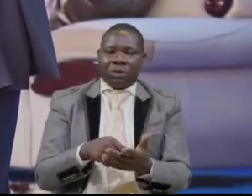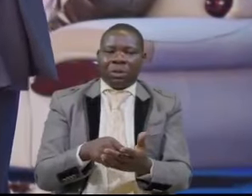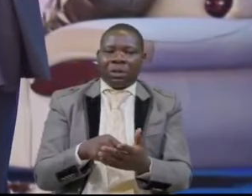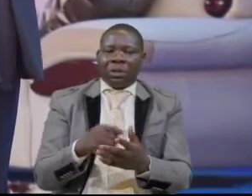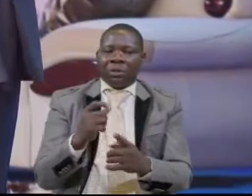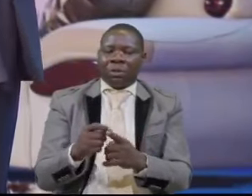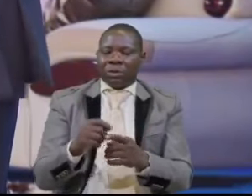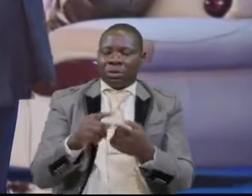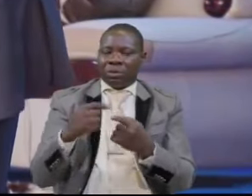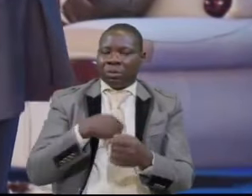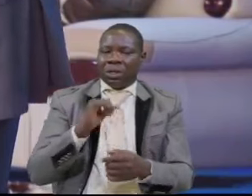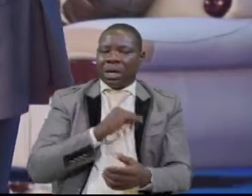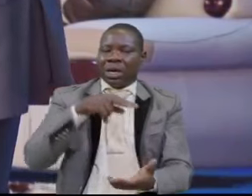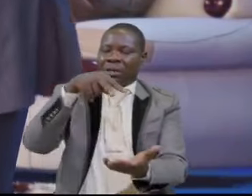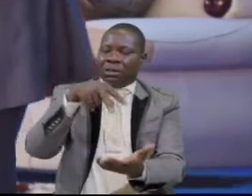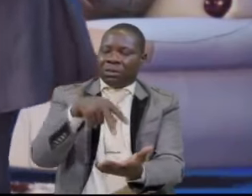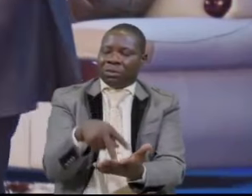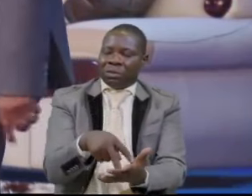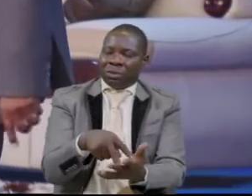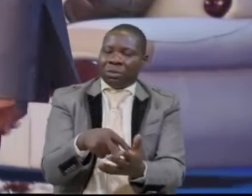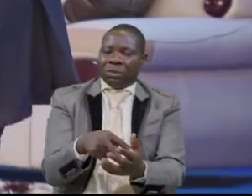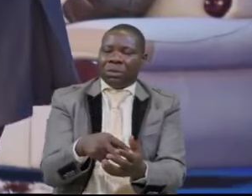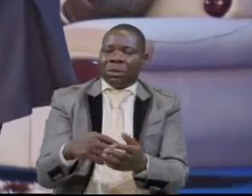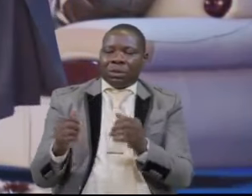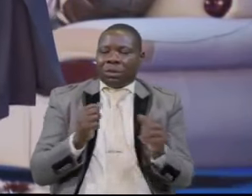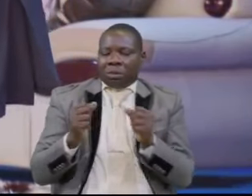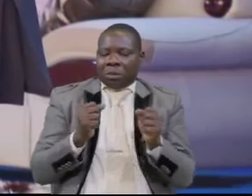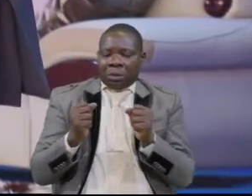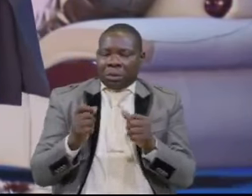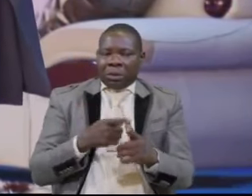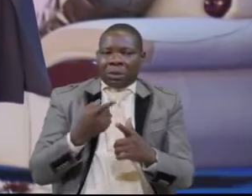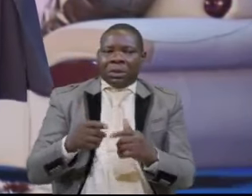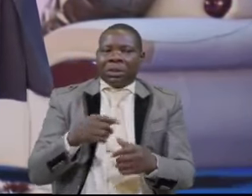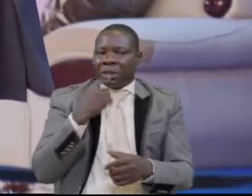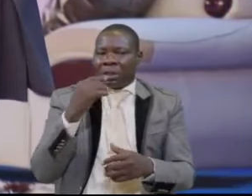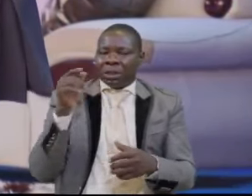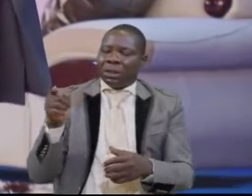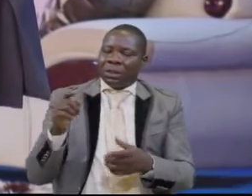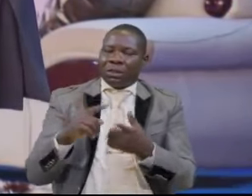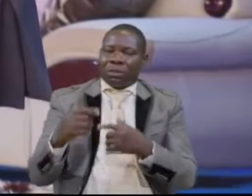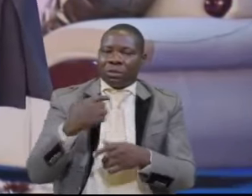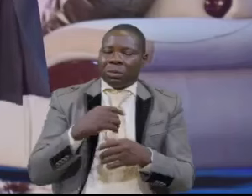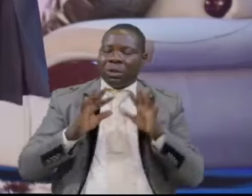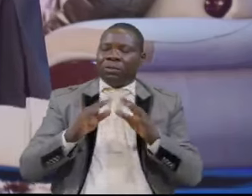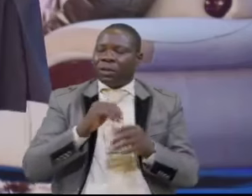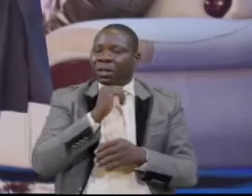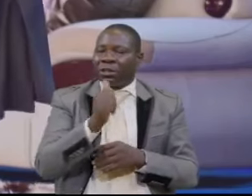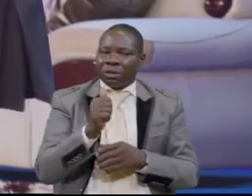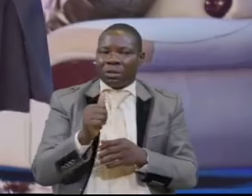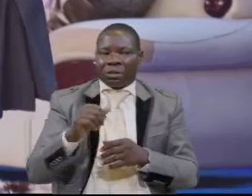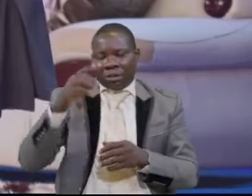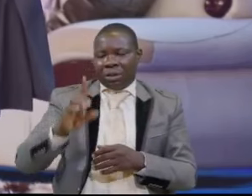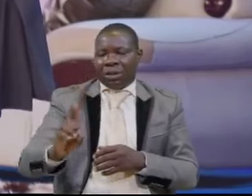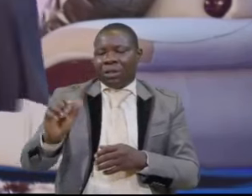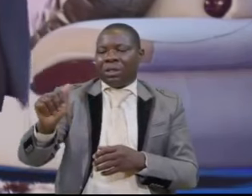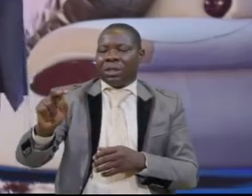12. In verse 12, it says, then said he unto me, fear not, Daniel. Fear not,